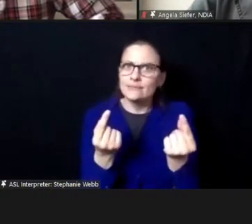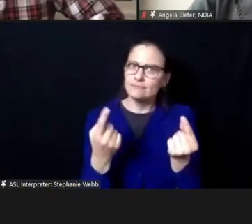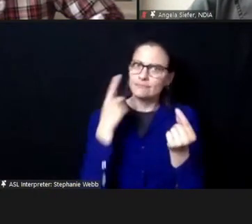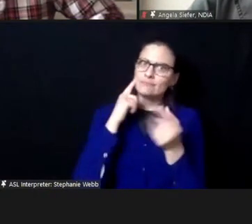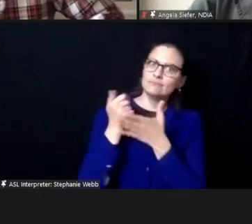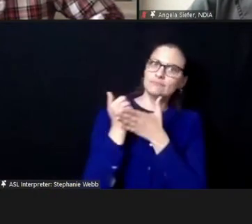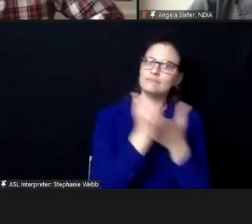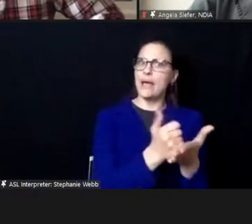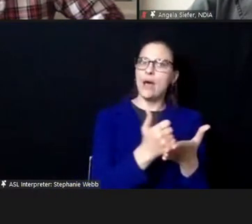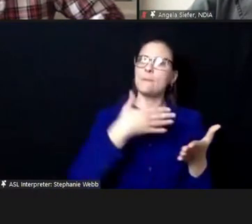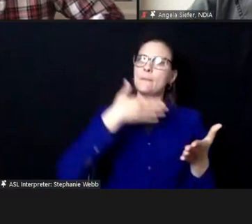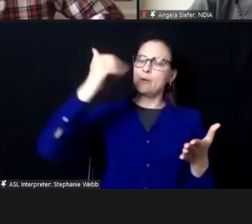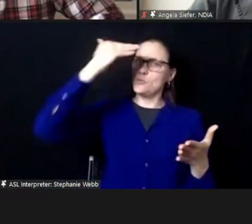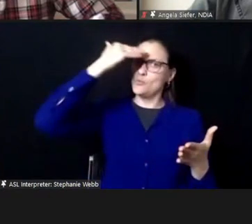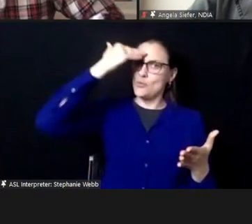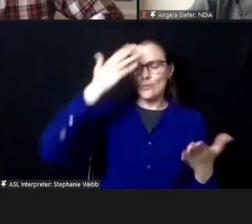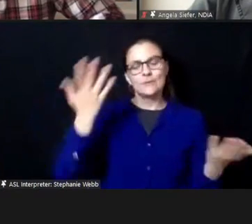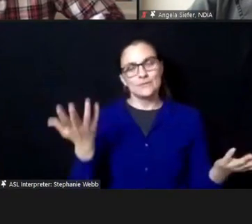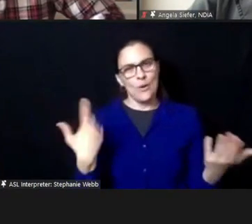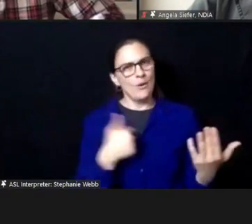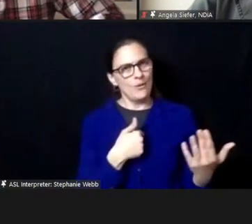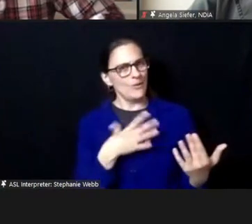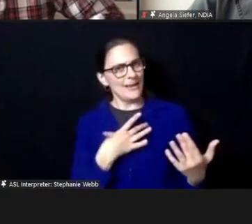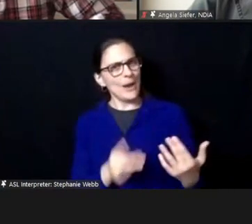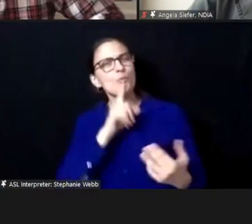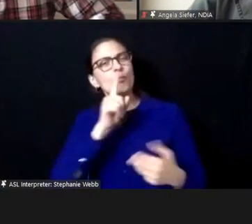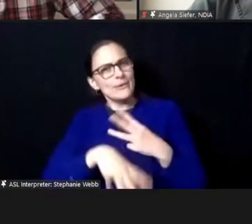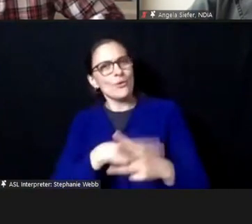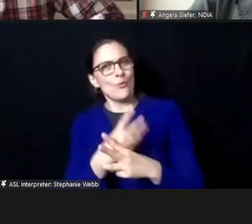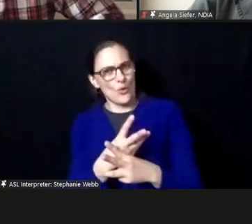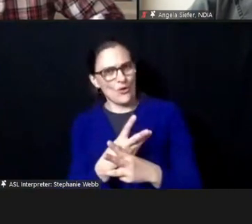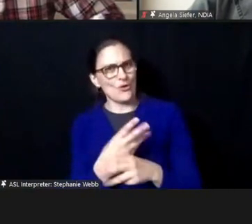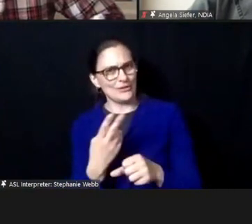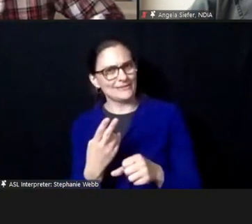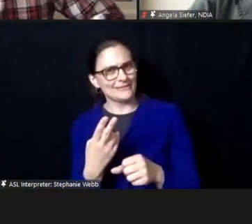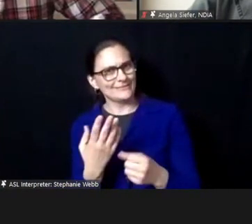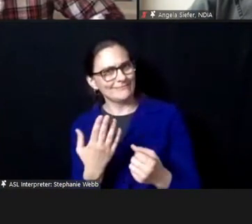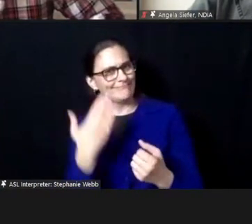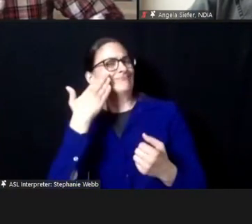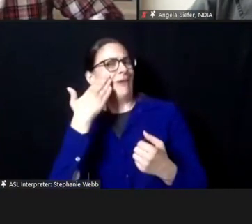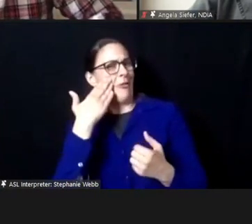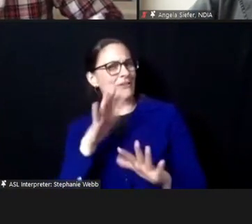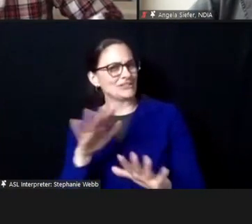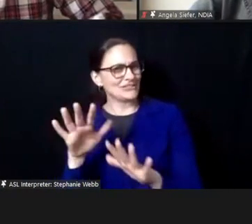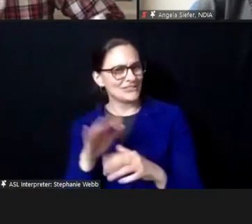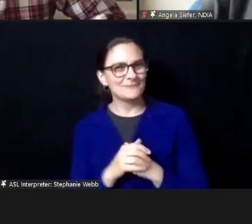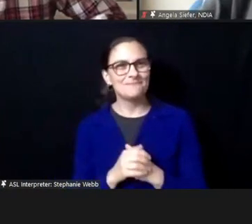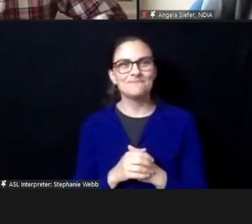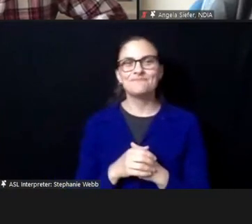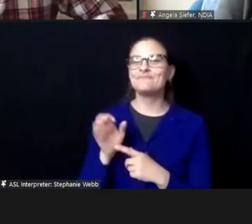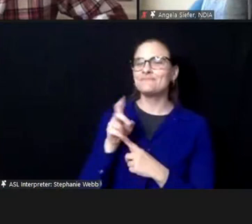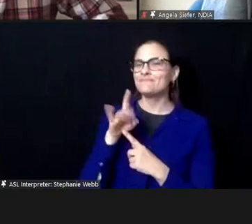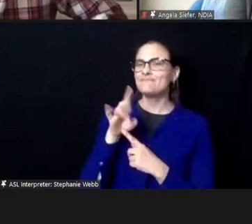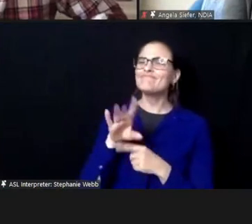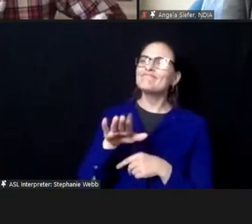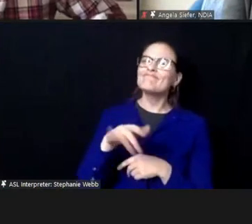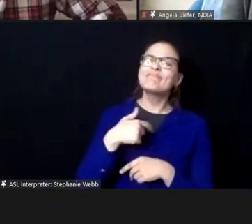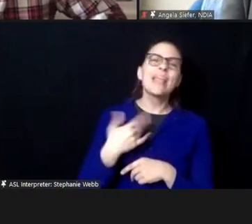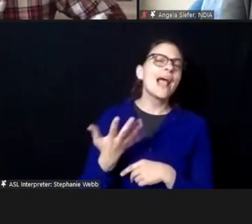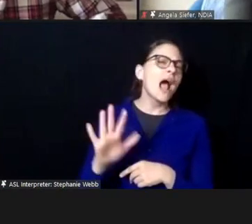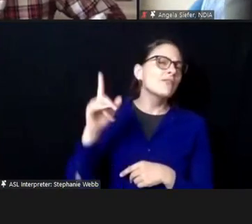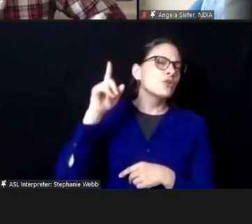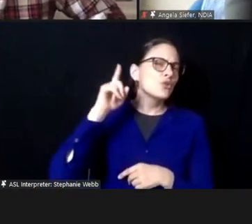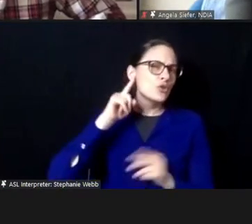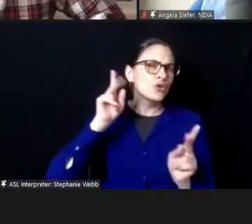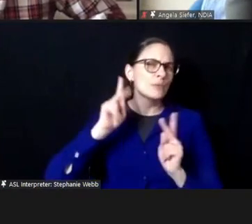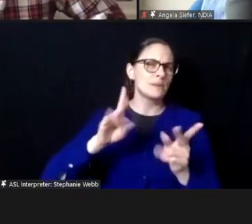I've heard machine readable come up at least two times already. Are there other formats or ways that we should be looking